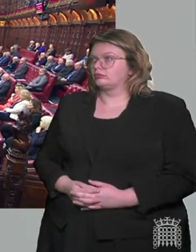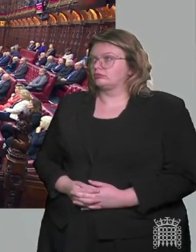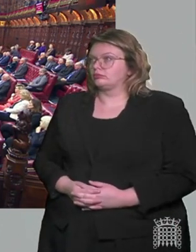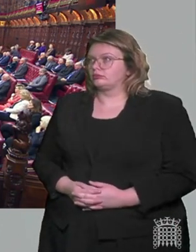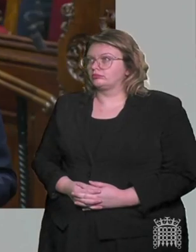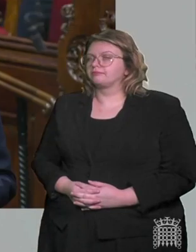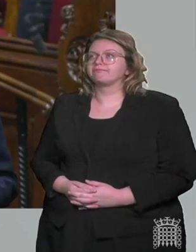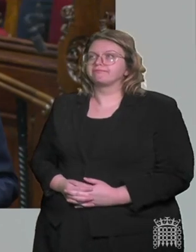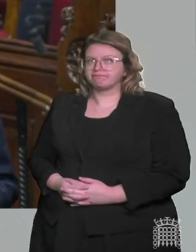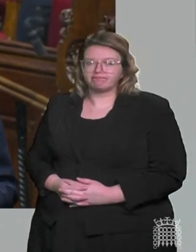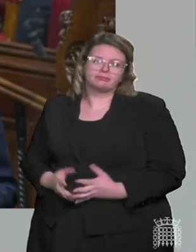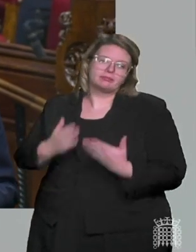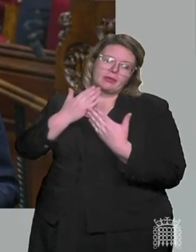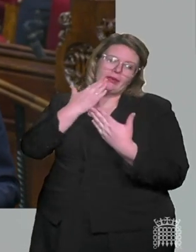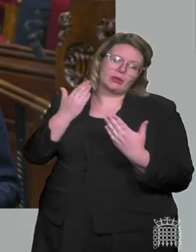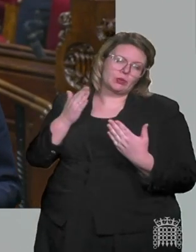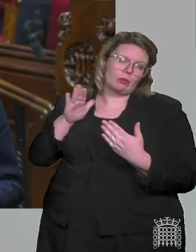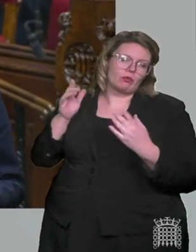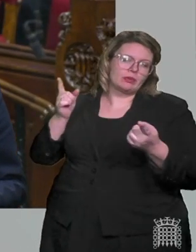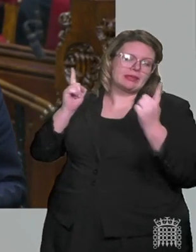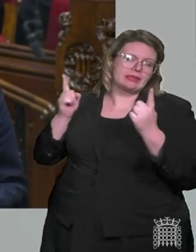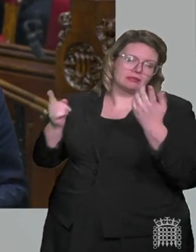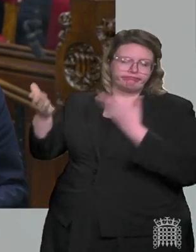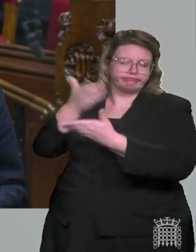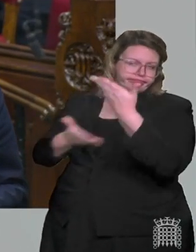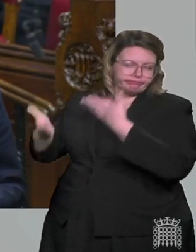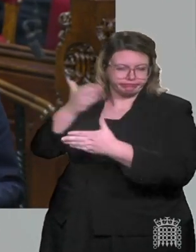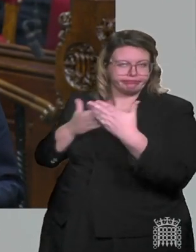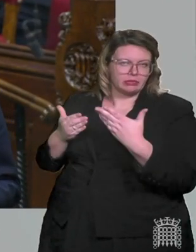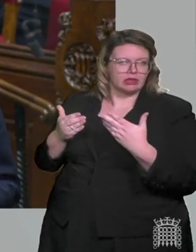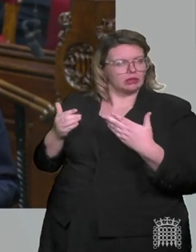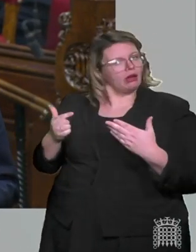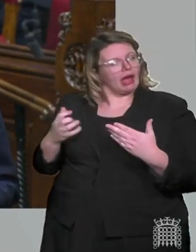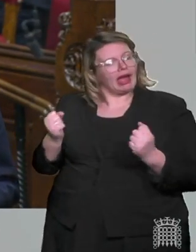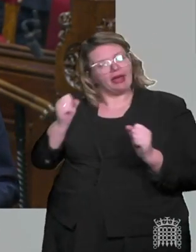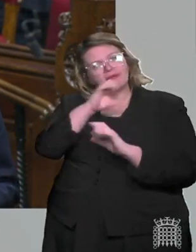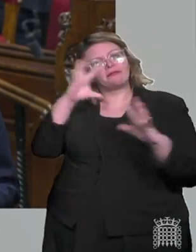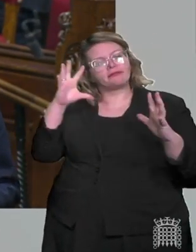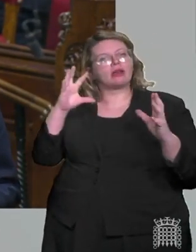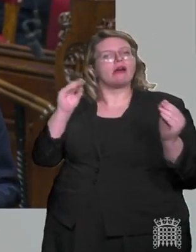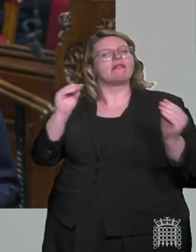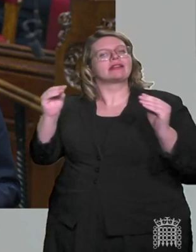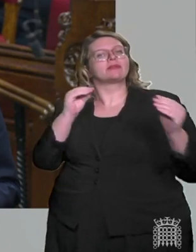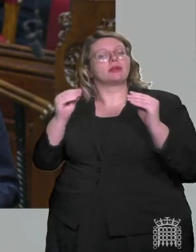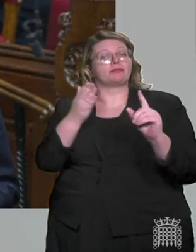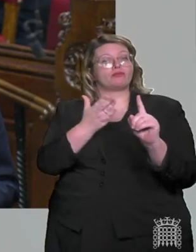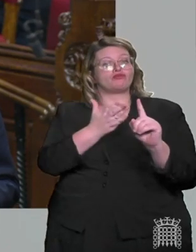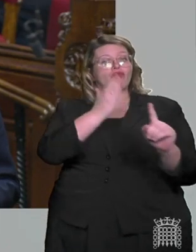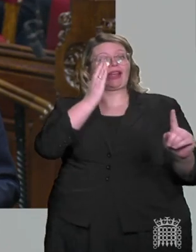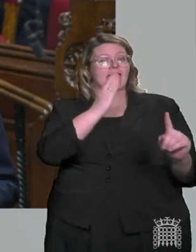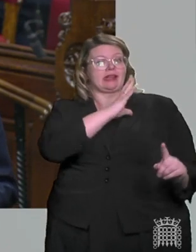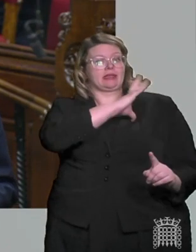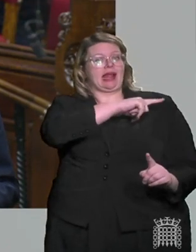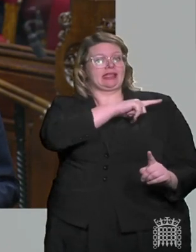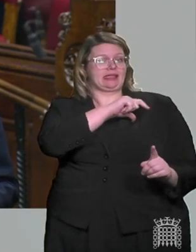the Foreign Secretary's comments with regards to the flexibility of recognising the State of Palestine before that there is a full